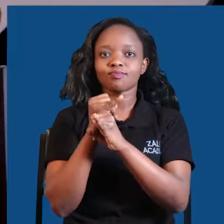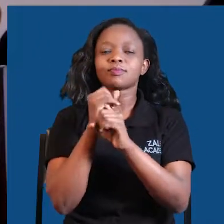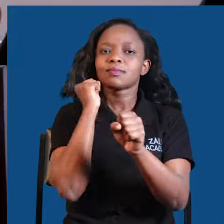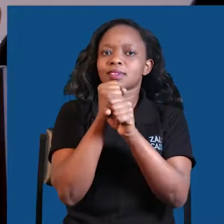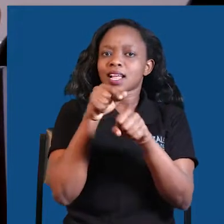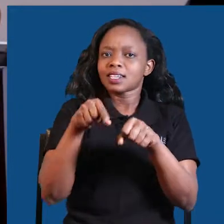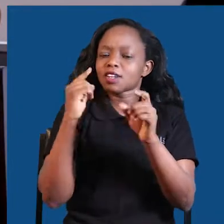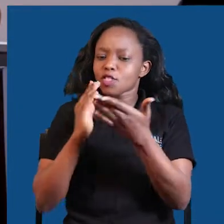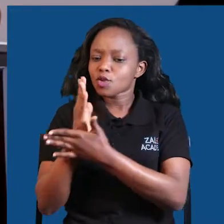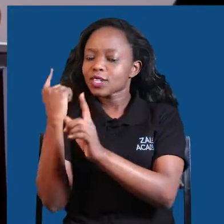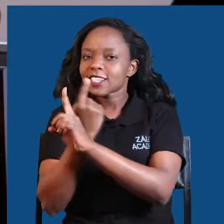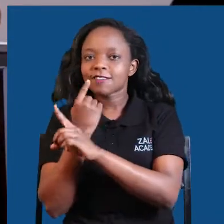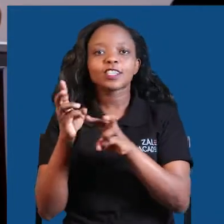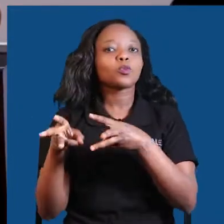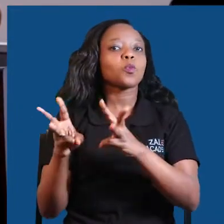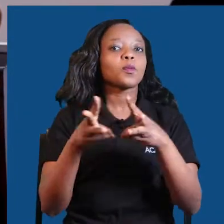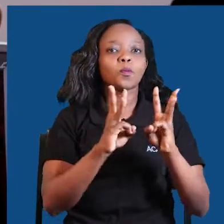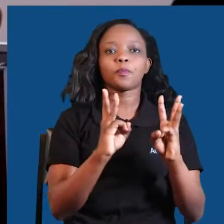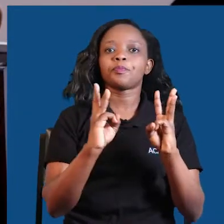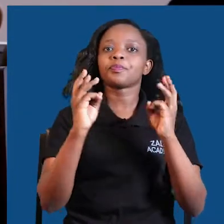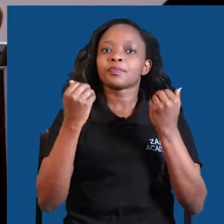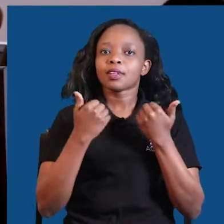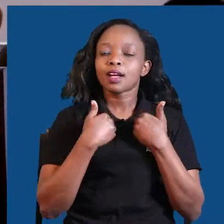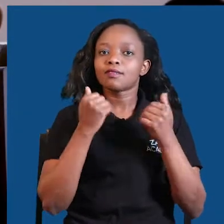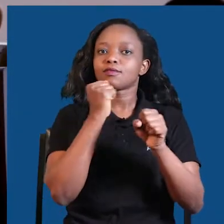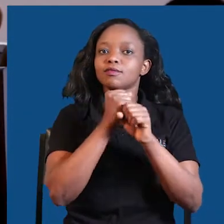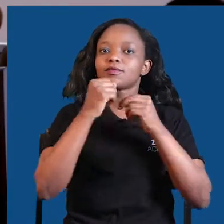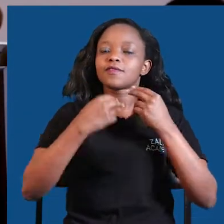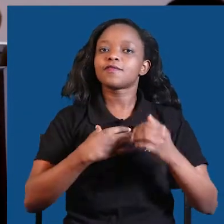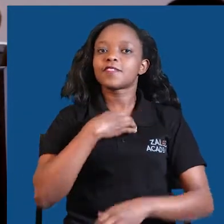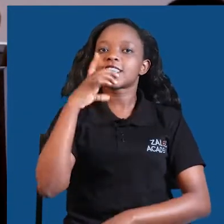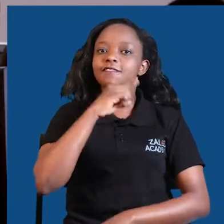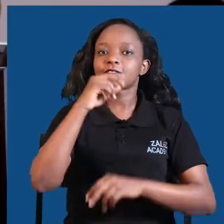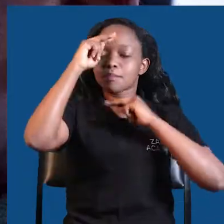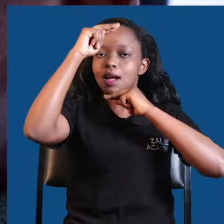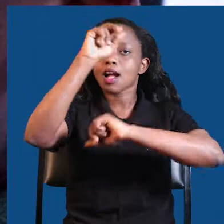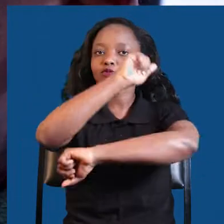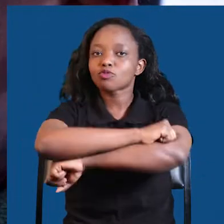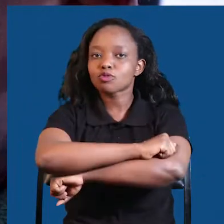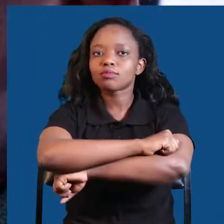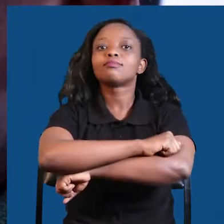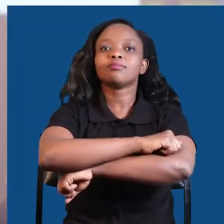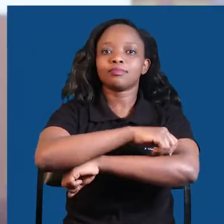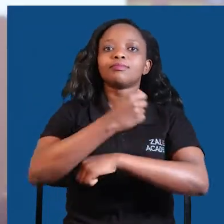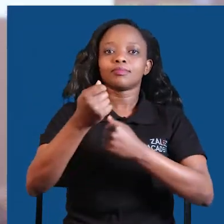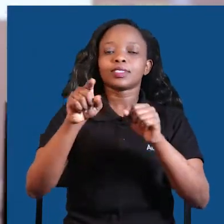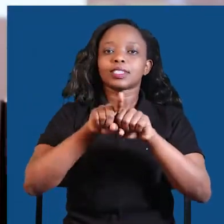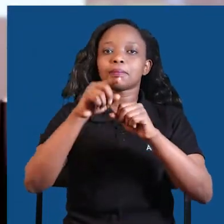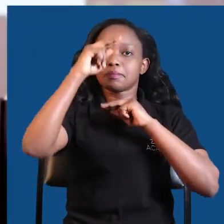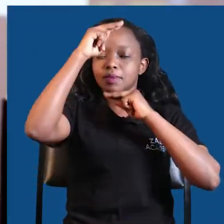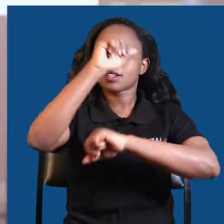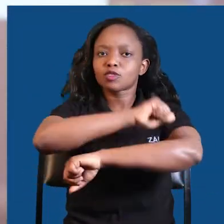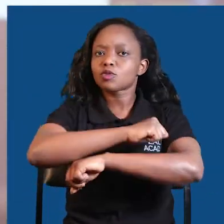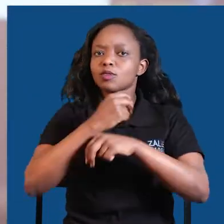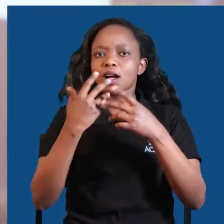institute. We have done this through various initiatives. We have gone to high schools. How we reach out to secondary